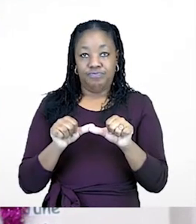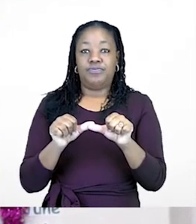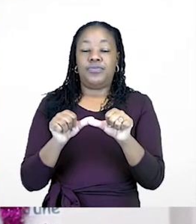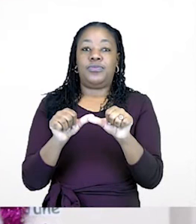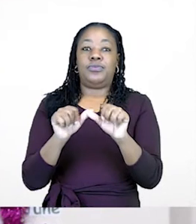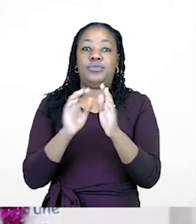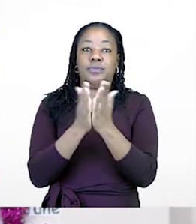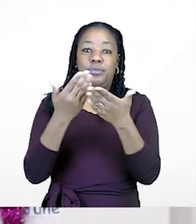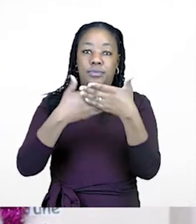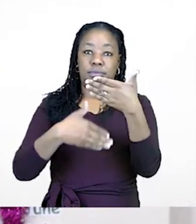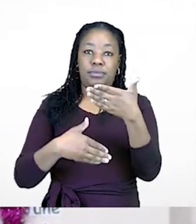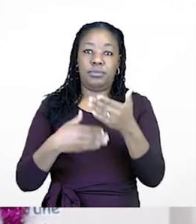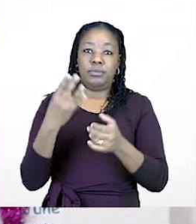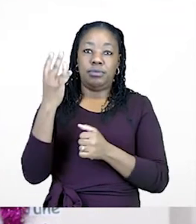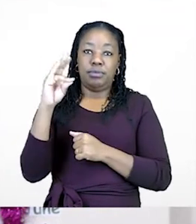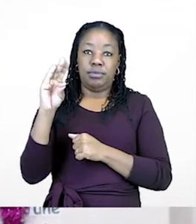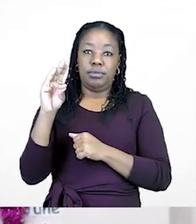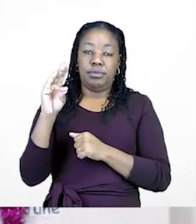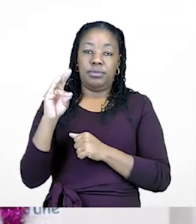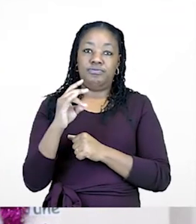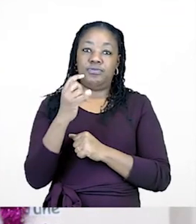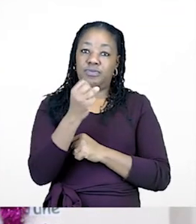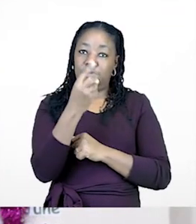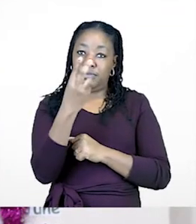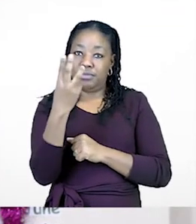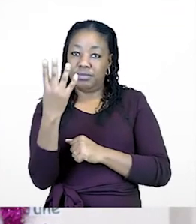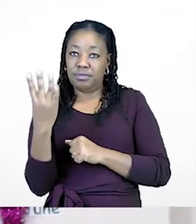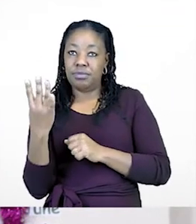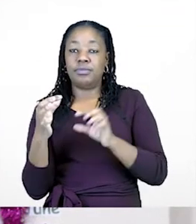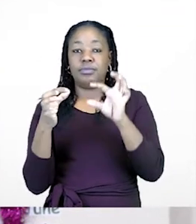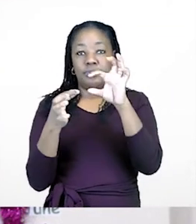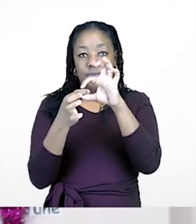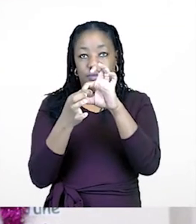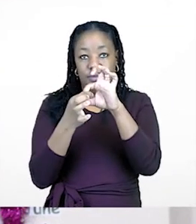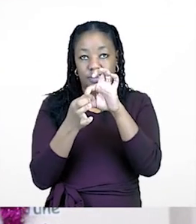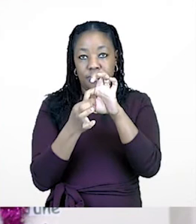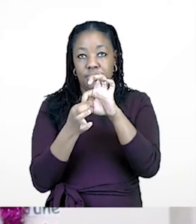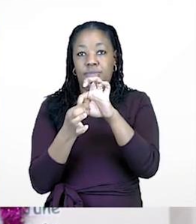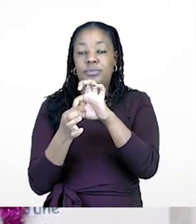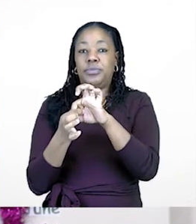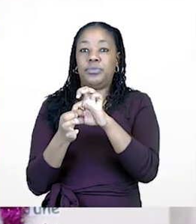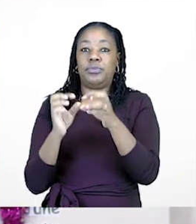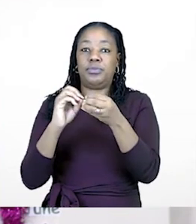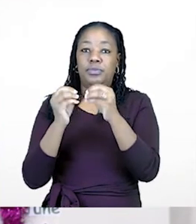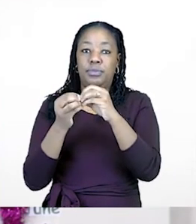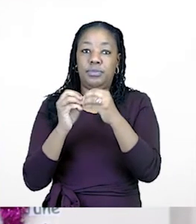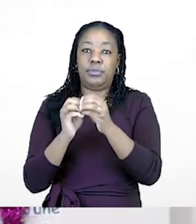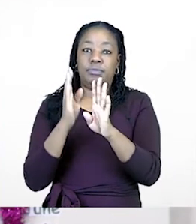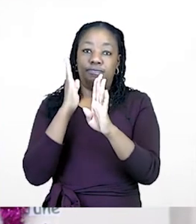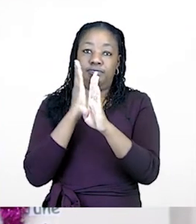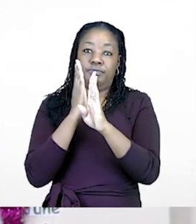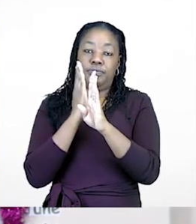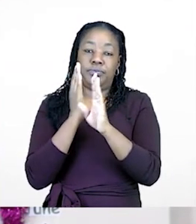page 7. You're going to count each item in each box and you're going to choose the correct number. Remember,